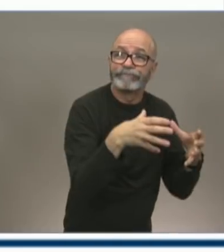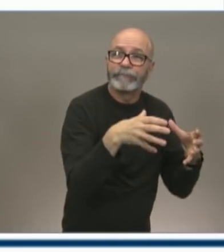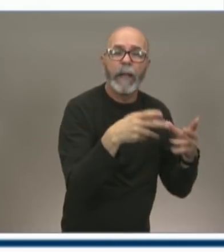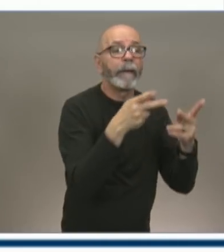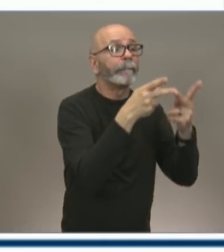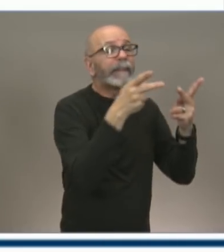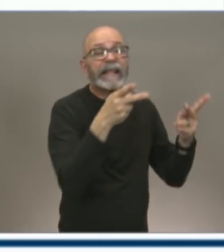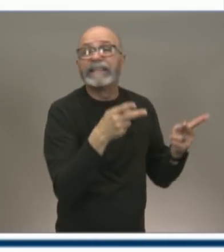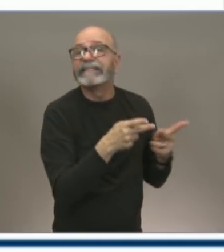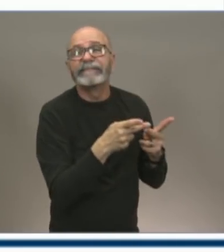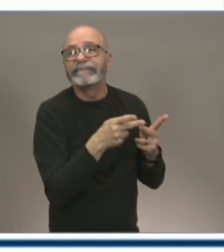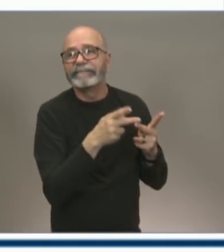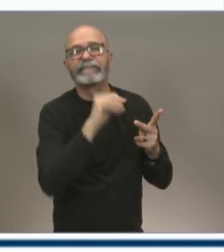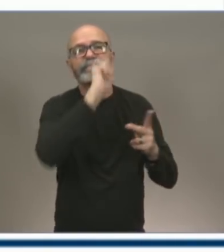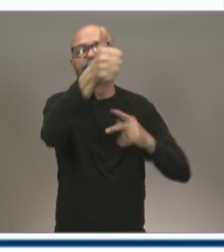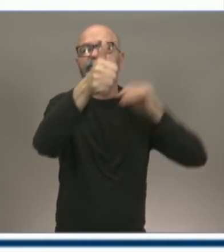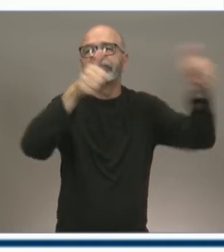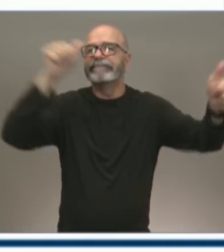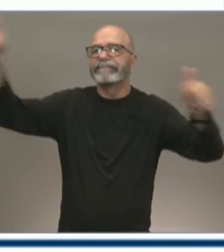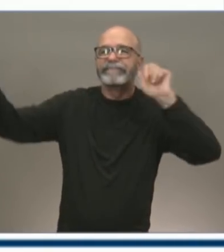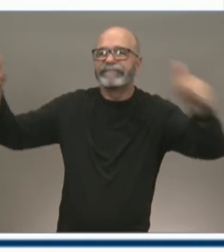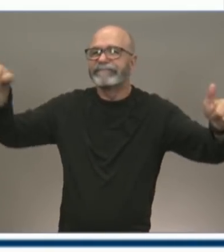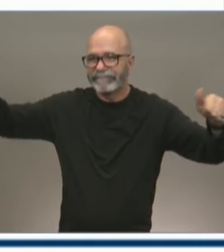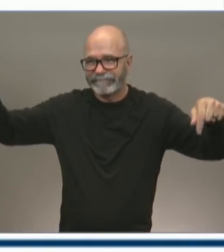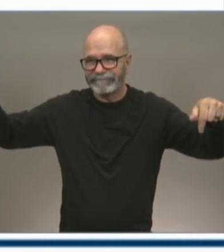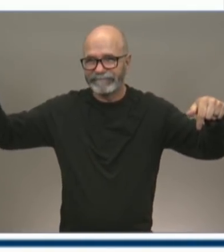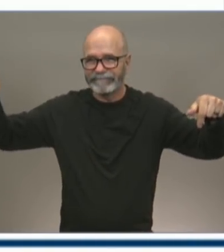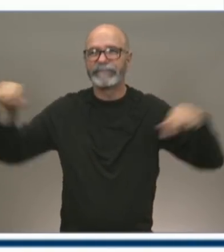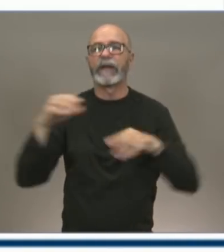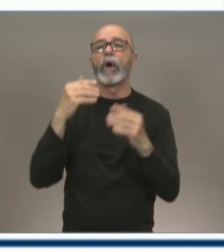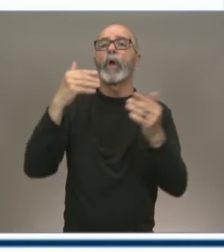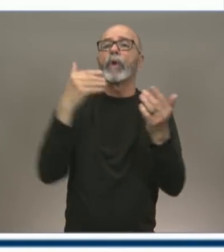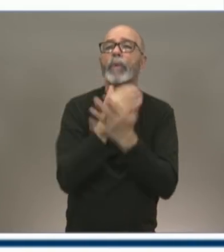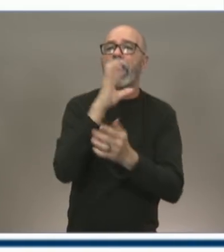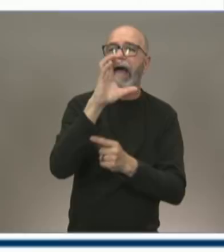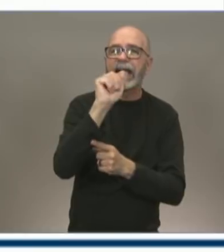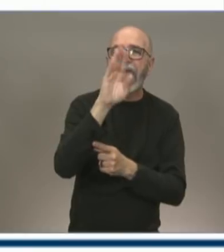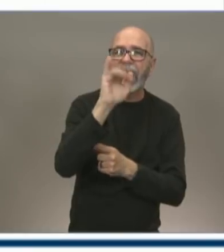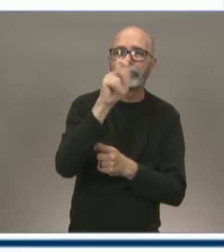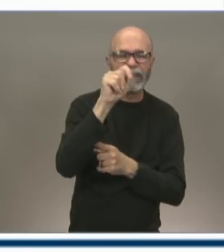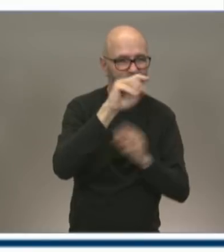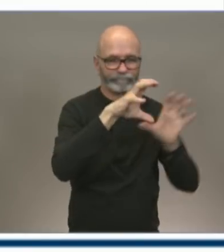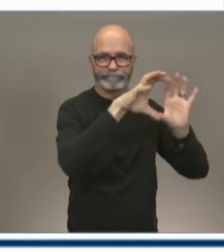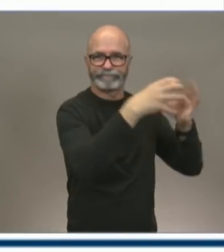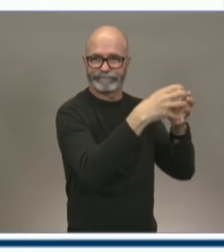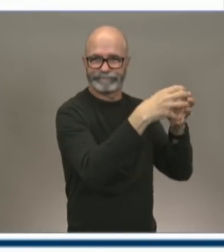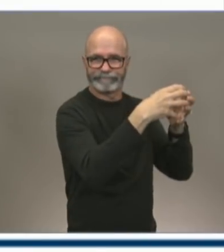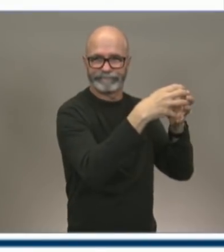in to the cabinet with recommendations on the next step. And part of that, I'm sure, will be